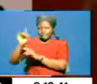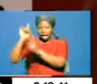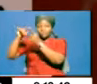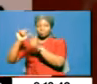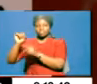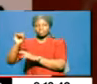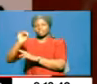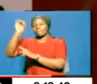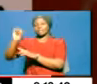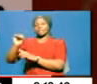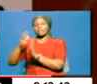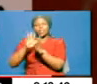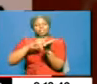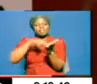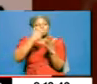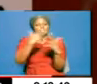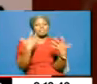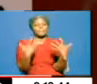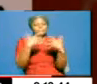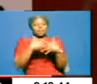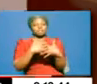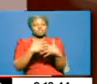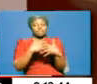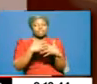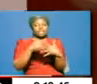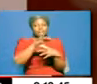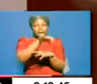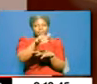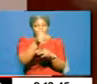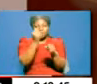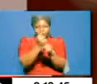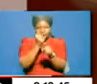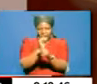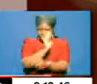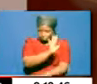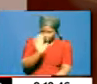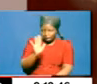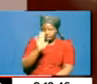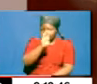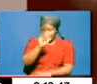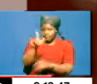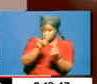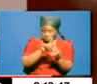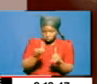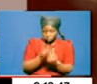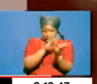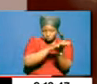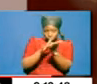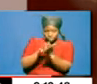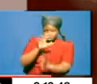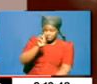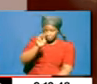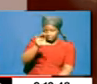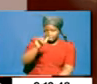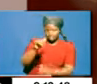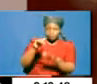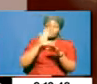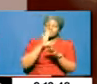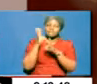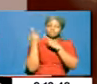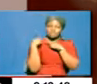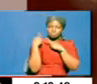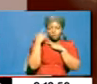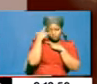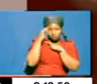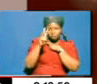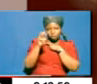with resources matching the devolved functions. The bill further recommends that members of county assembly take charge of Ward Development